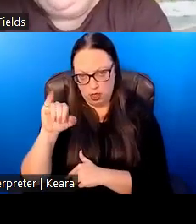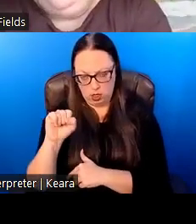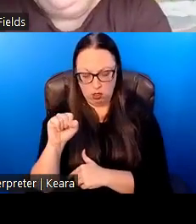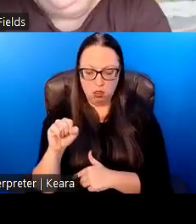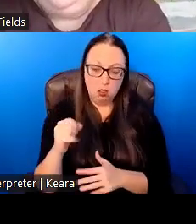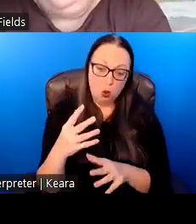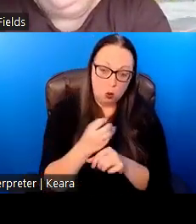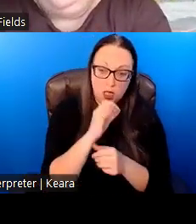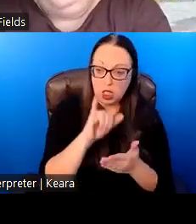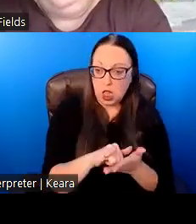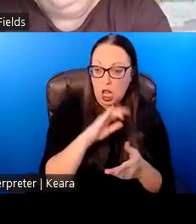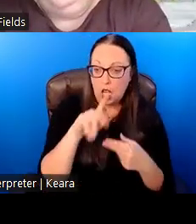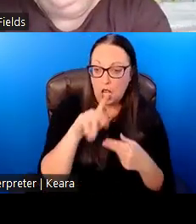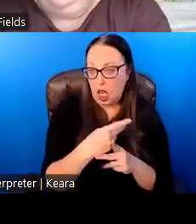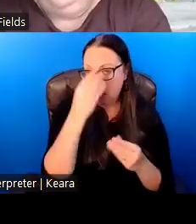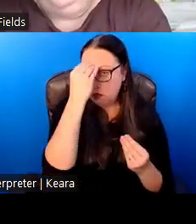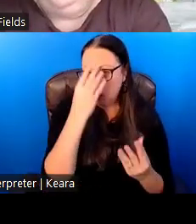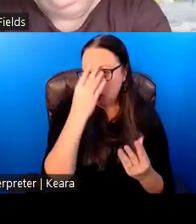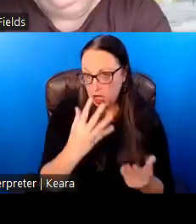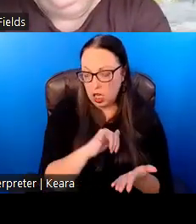it really shows when